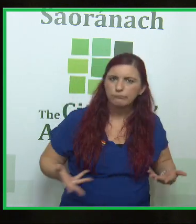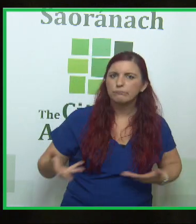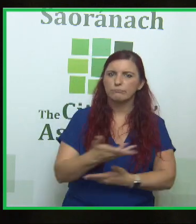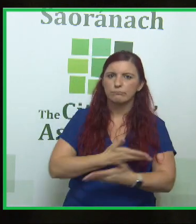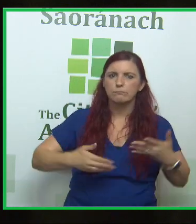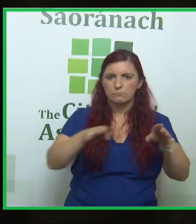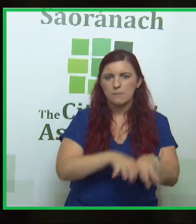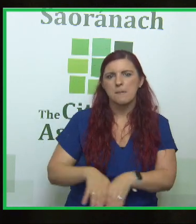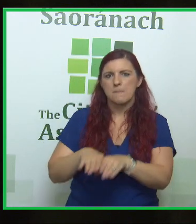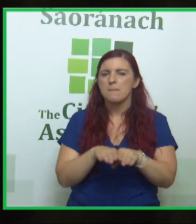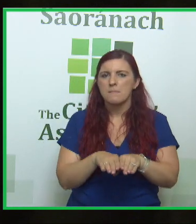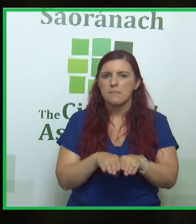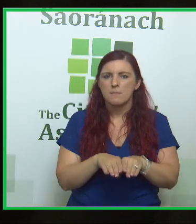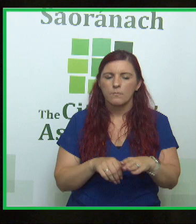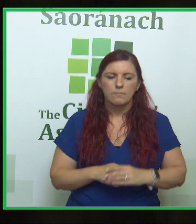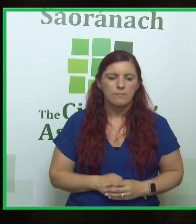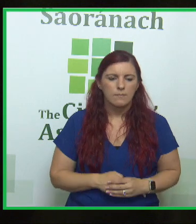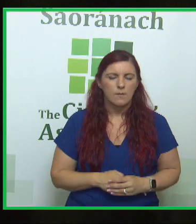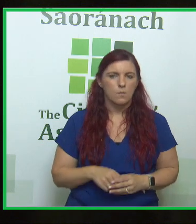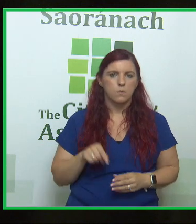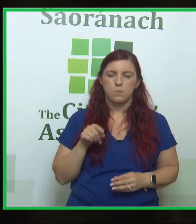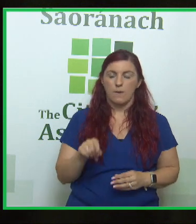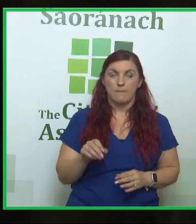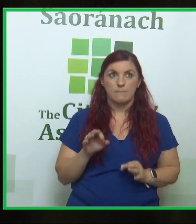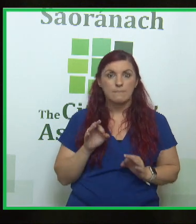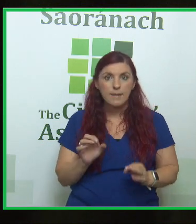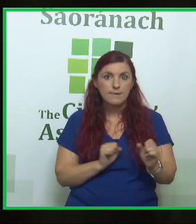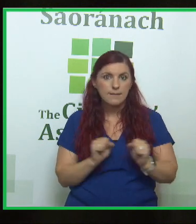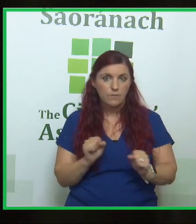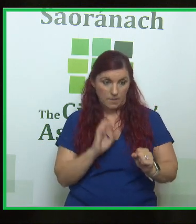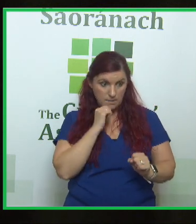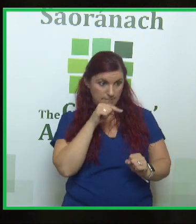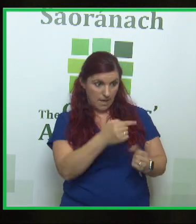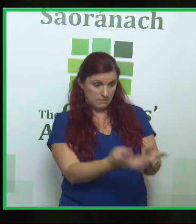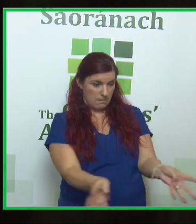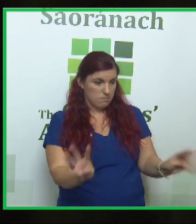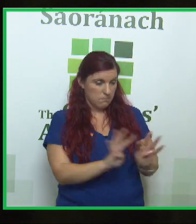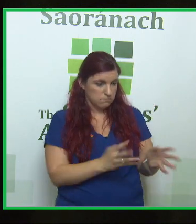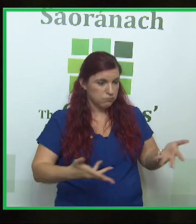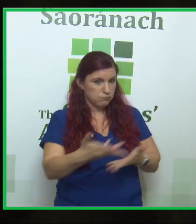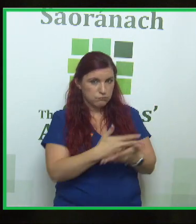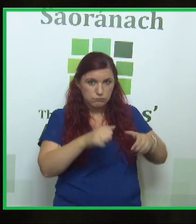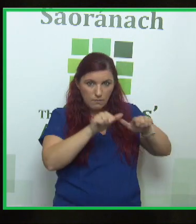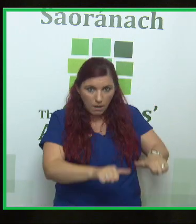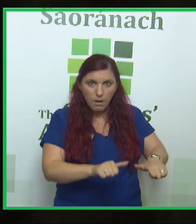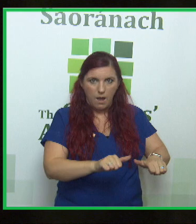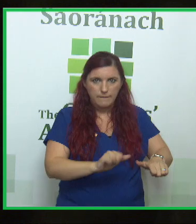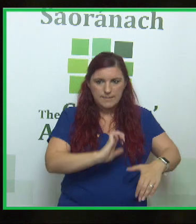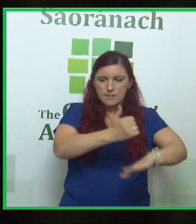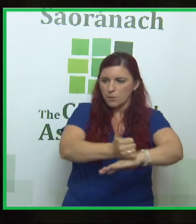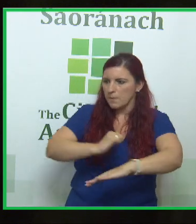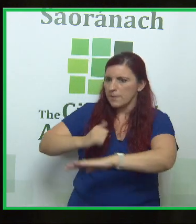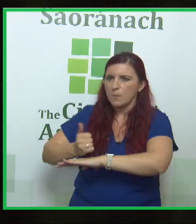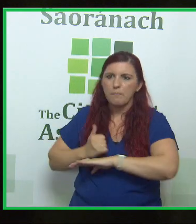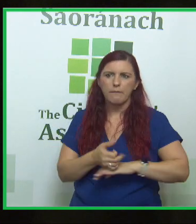like. There's been amazing services set up based on that particular model, based on drug task